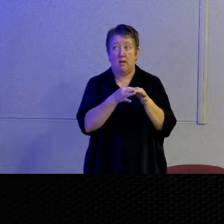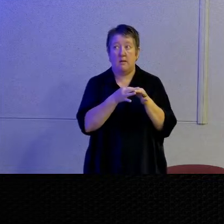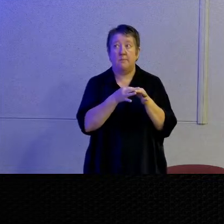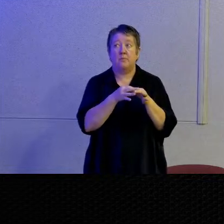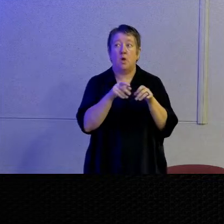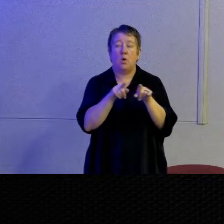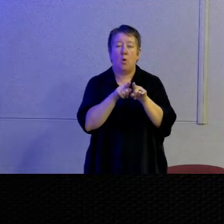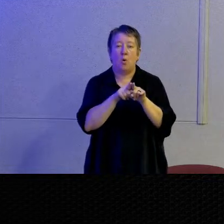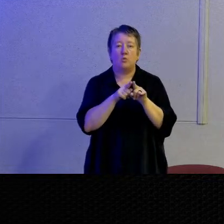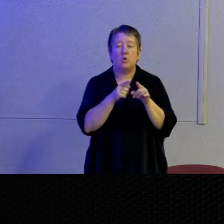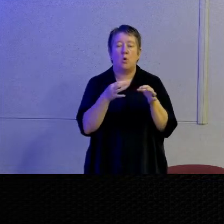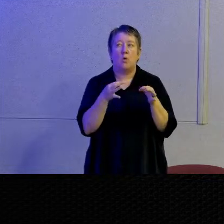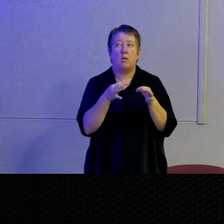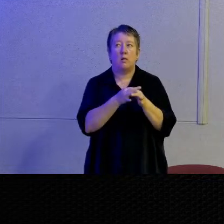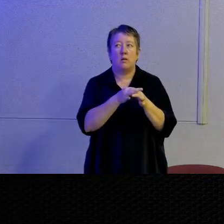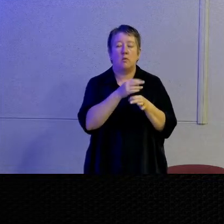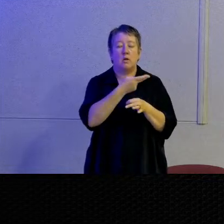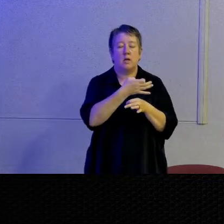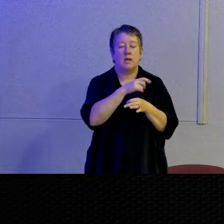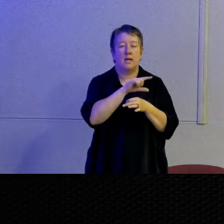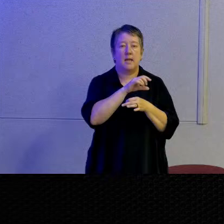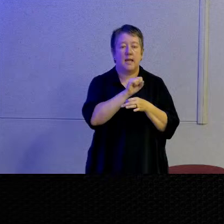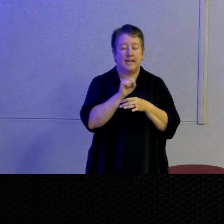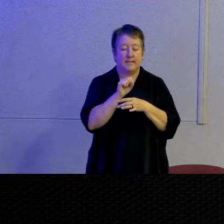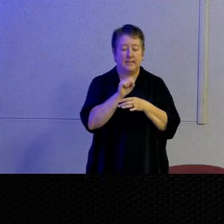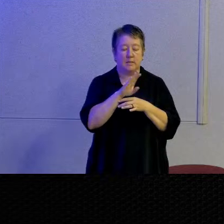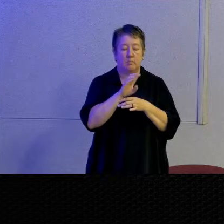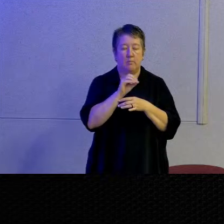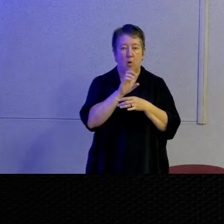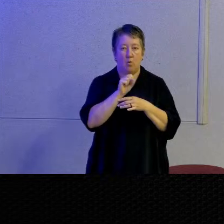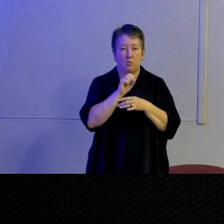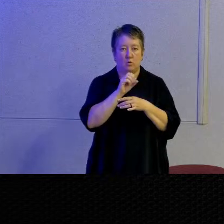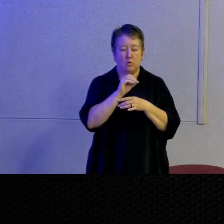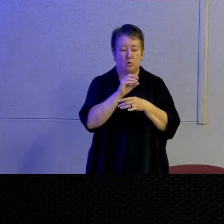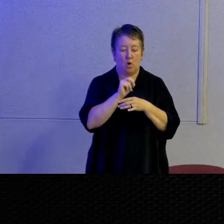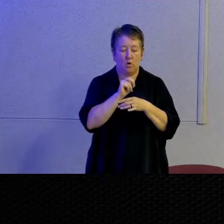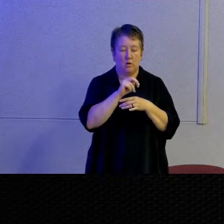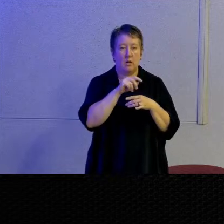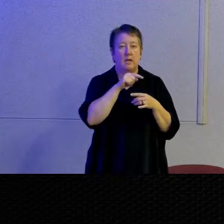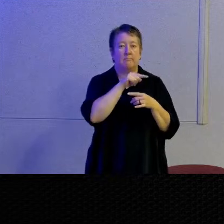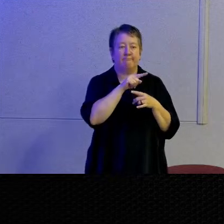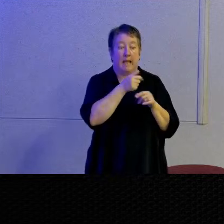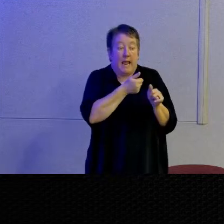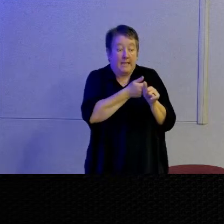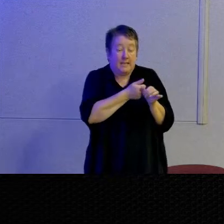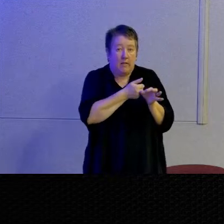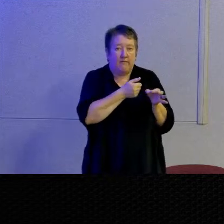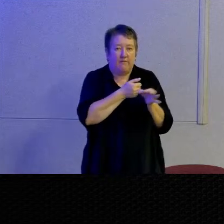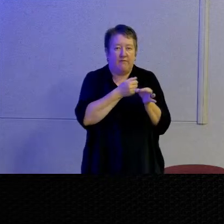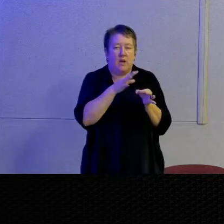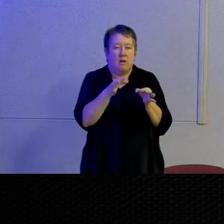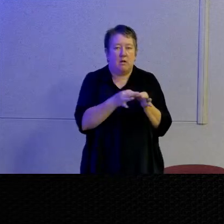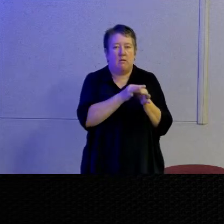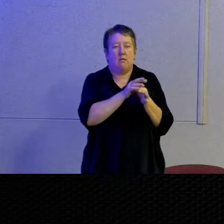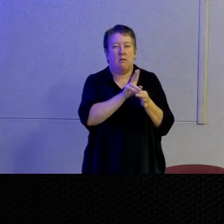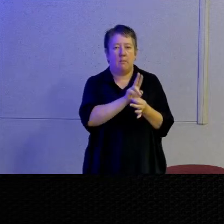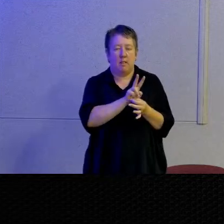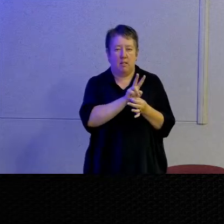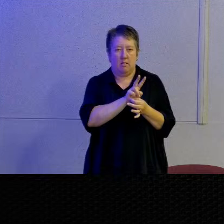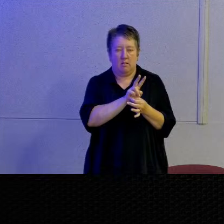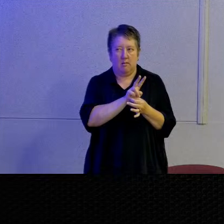couplings where the Higgs boson couples to itself. And there's a couple of